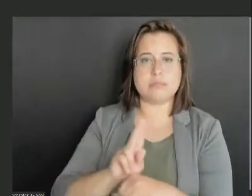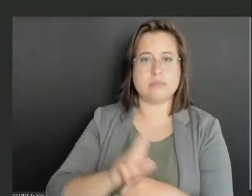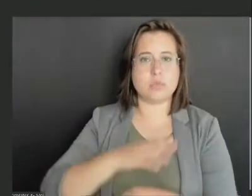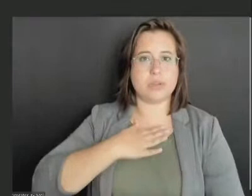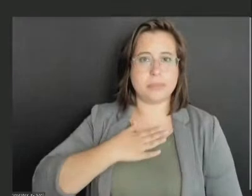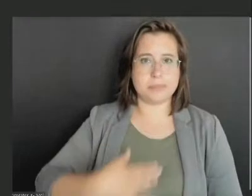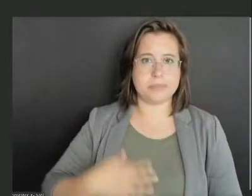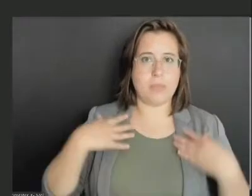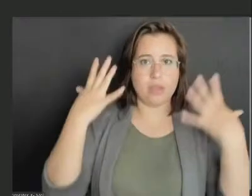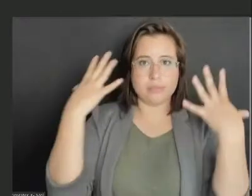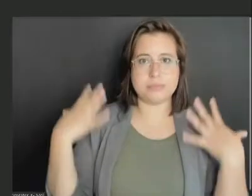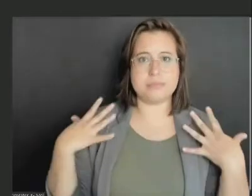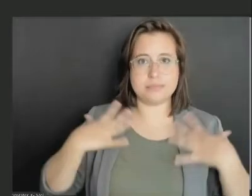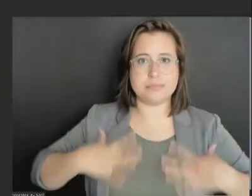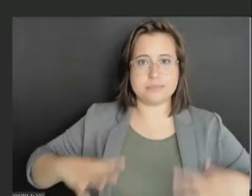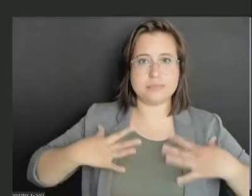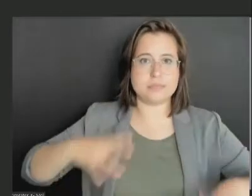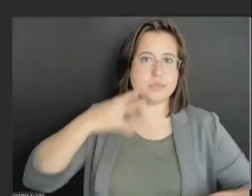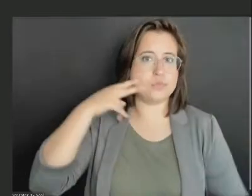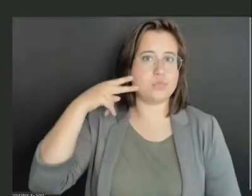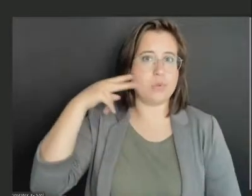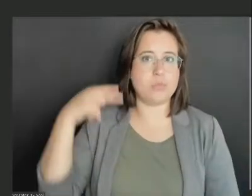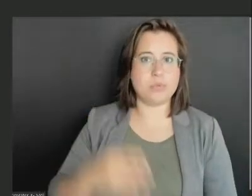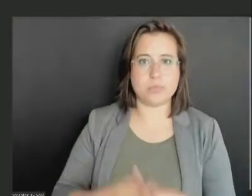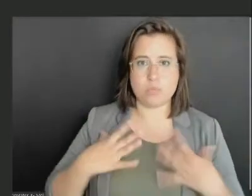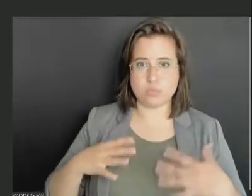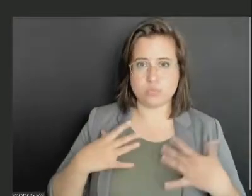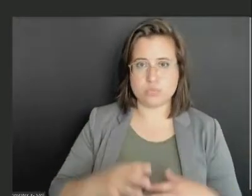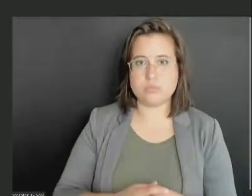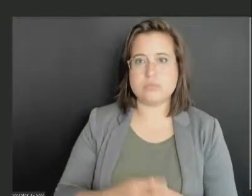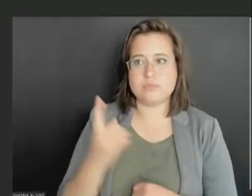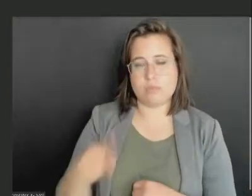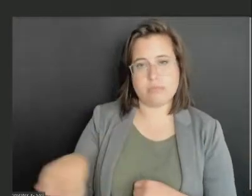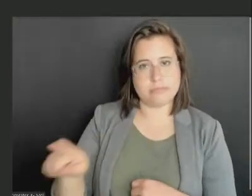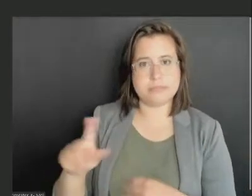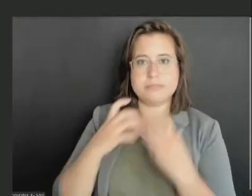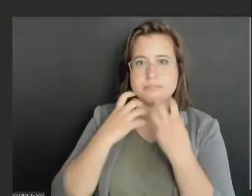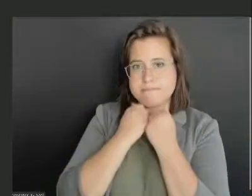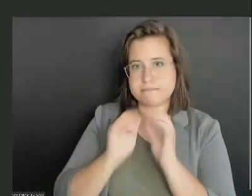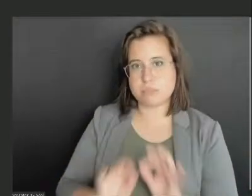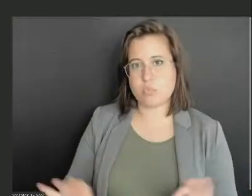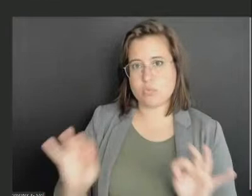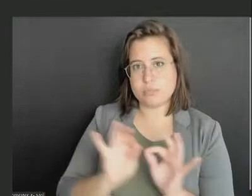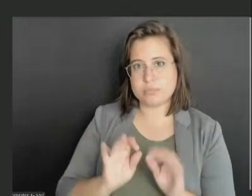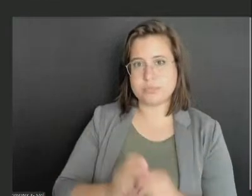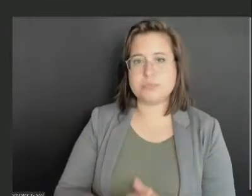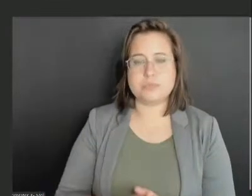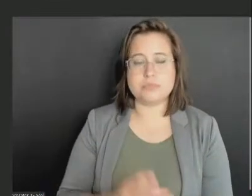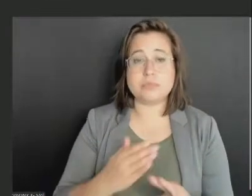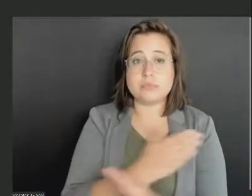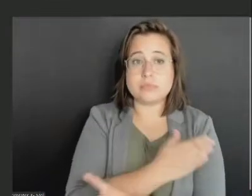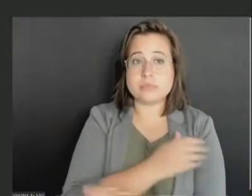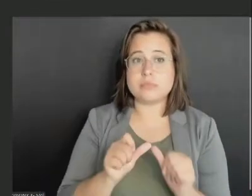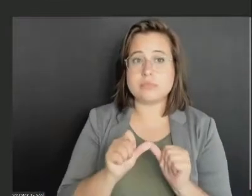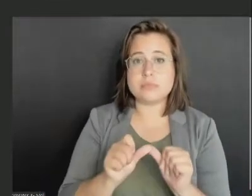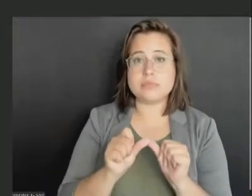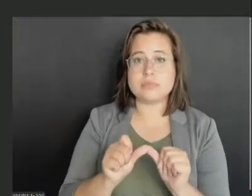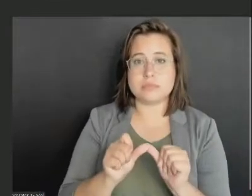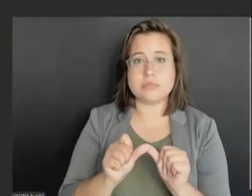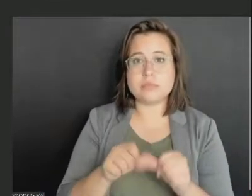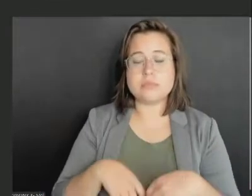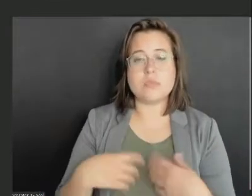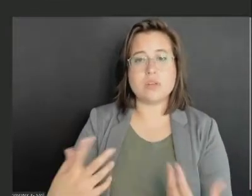regalia. And for them, it's important. So before I continue, I would just like to give